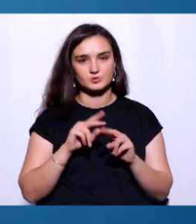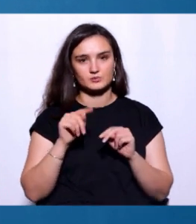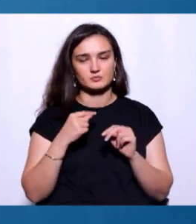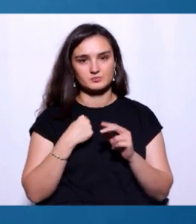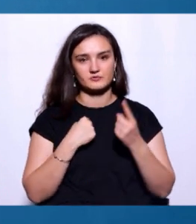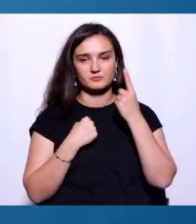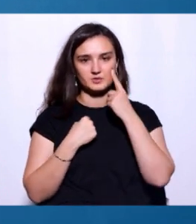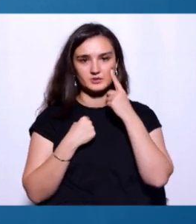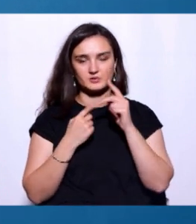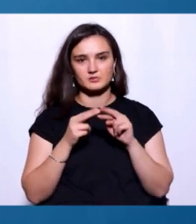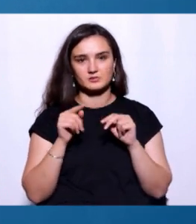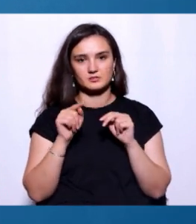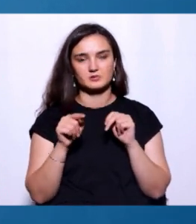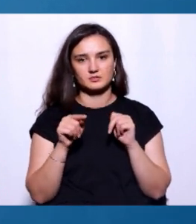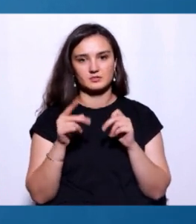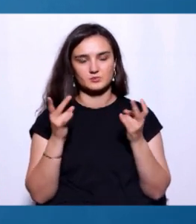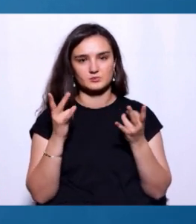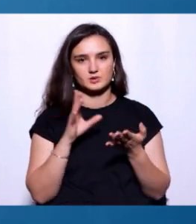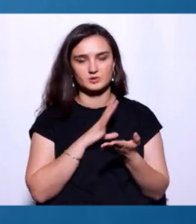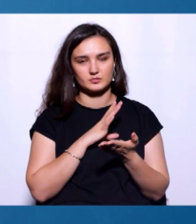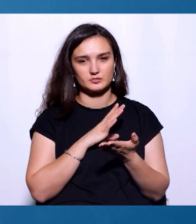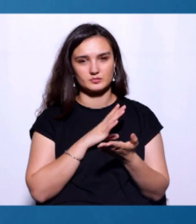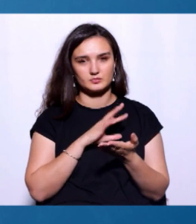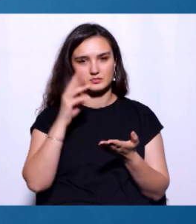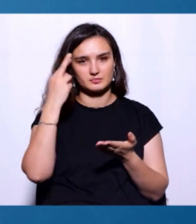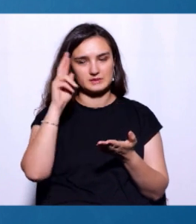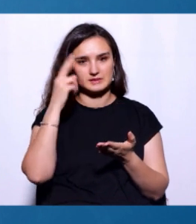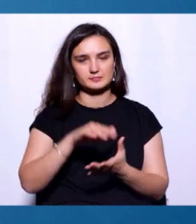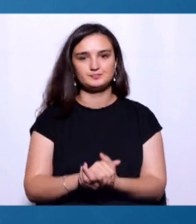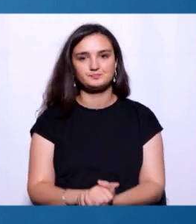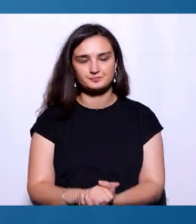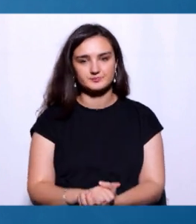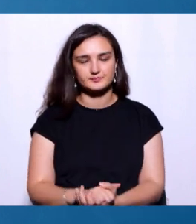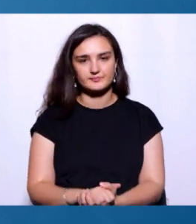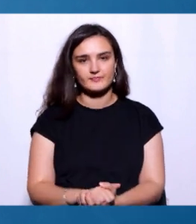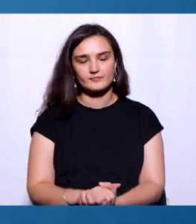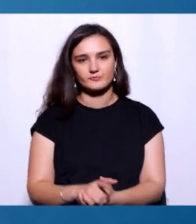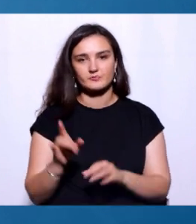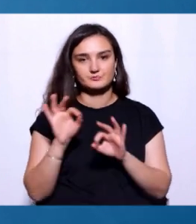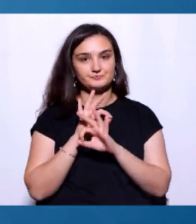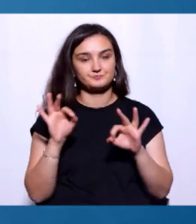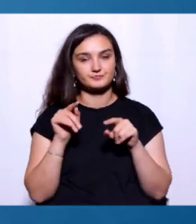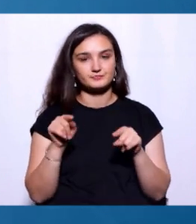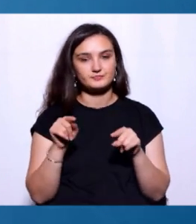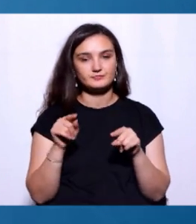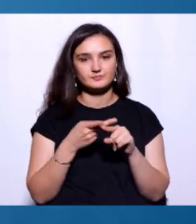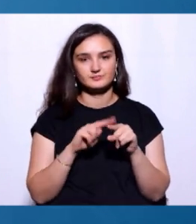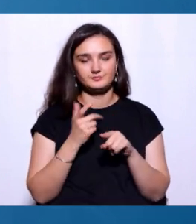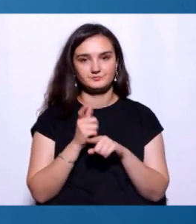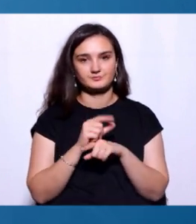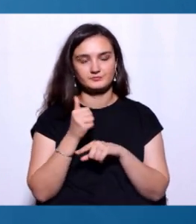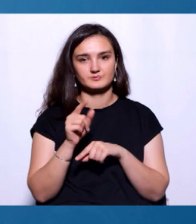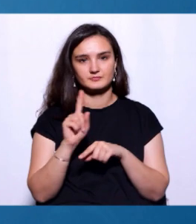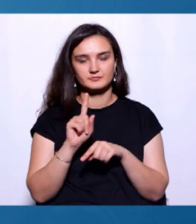I think that one should be uncle. Fantastic job. Okay,